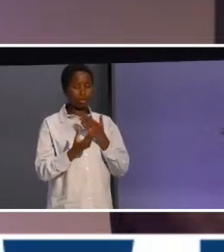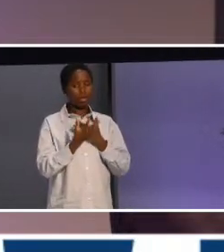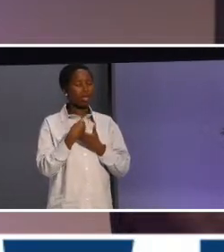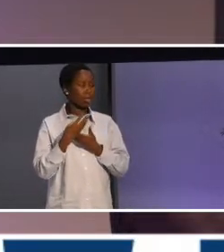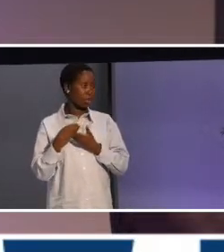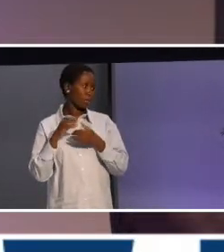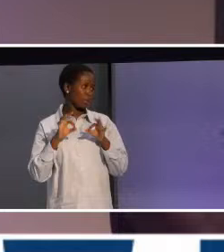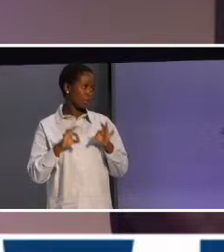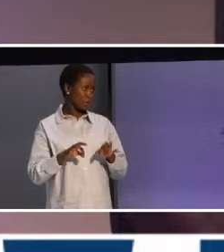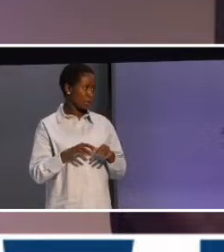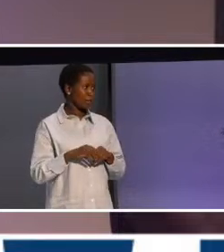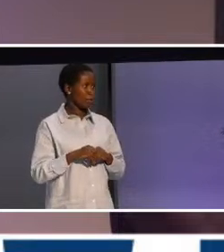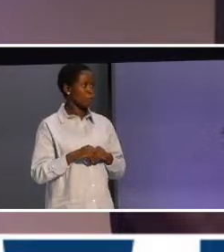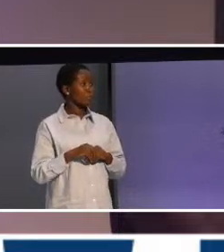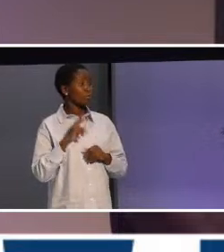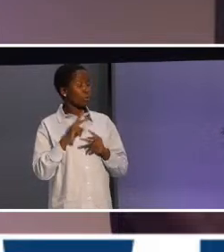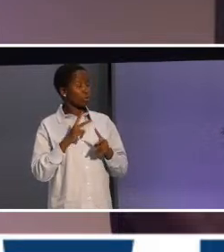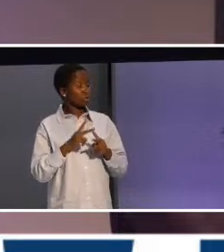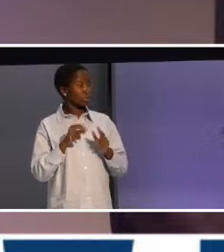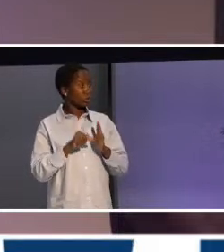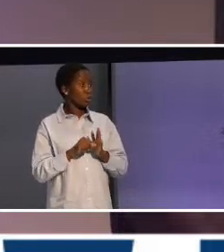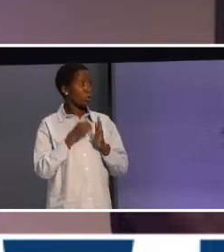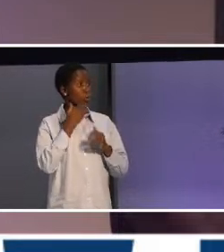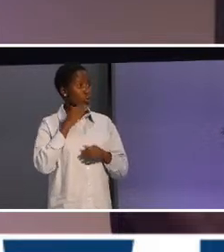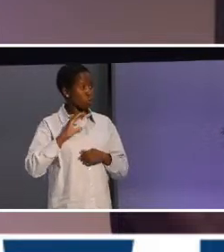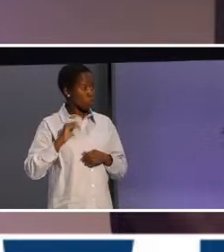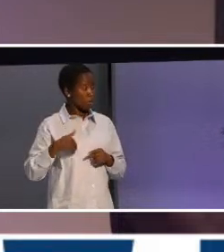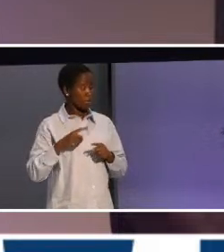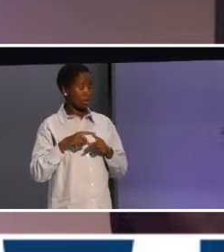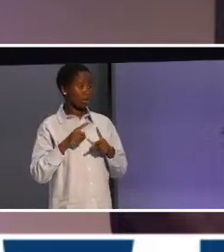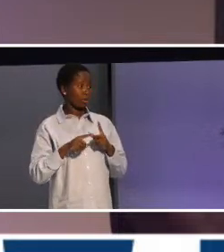women, persons with disabilities, senior